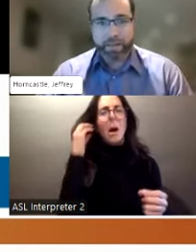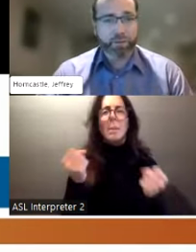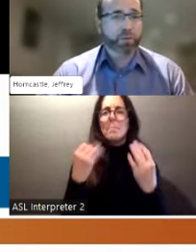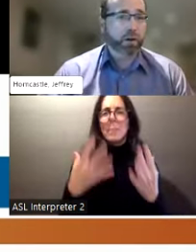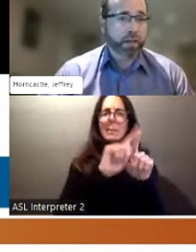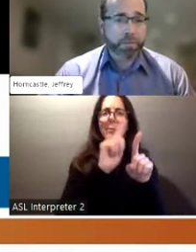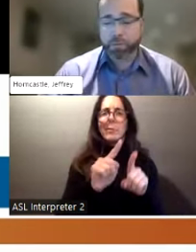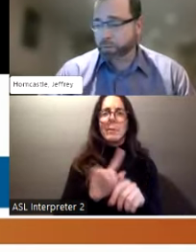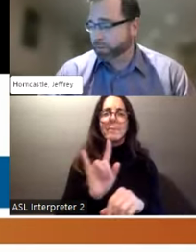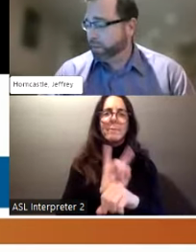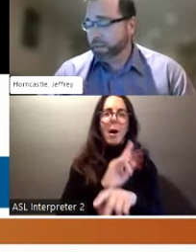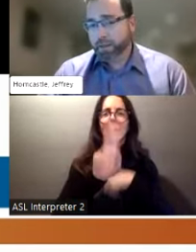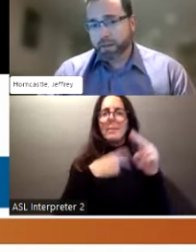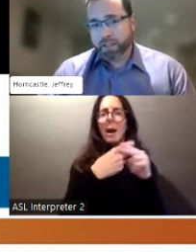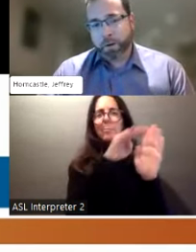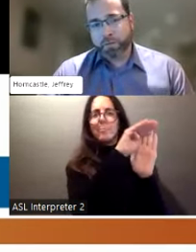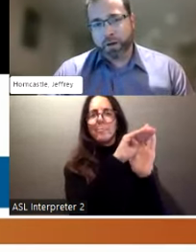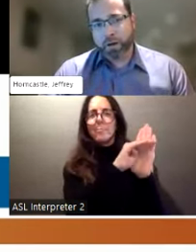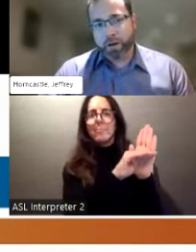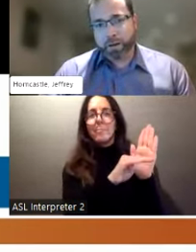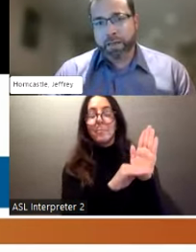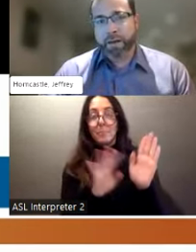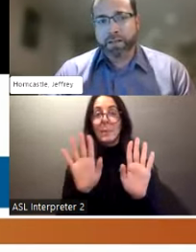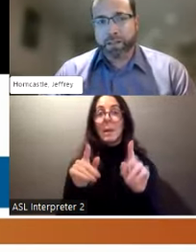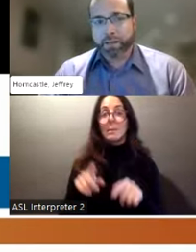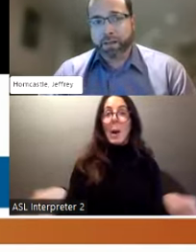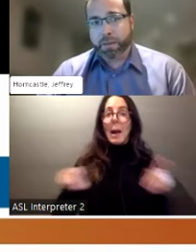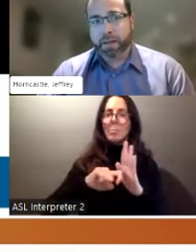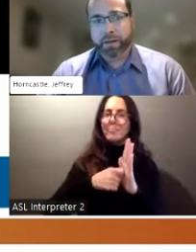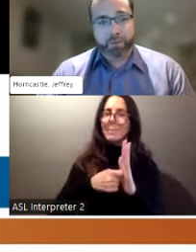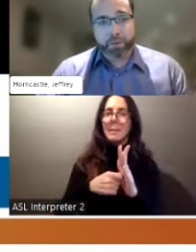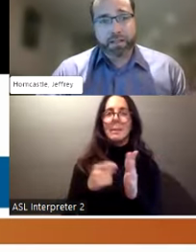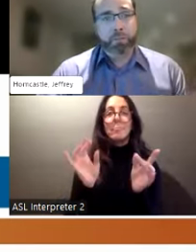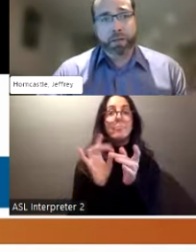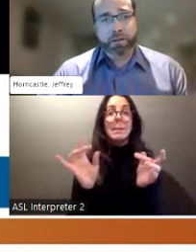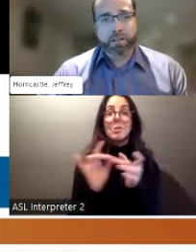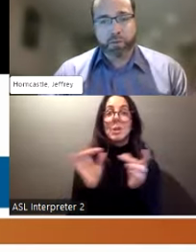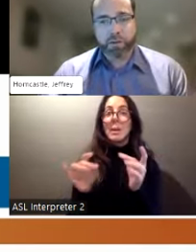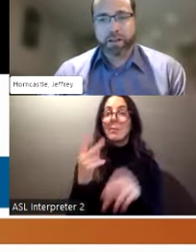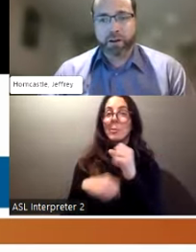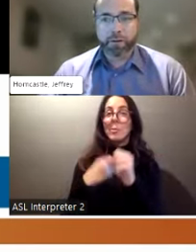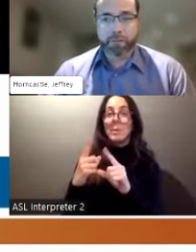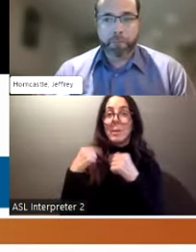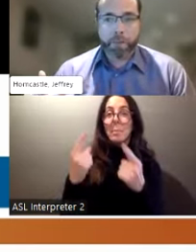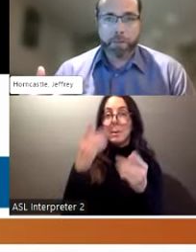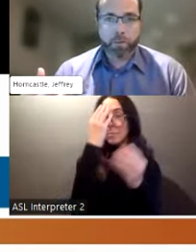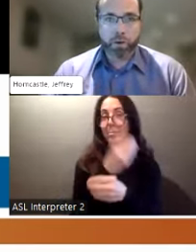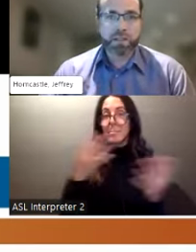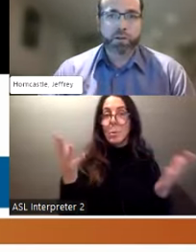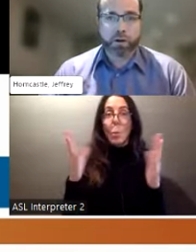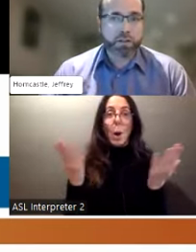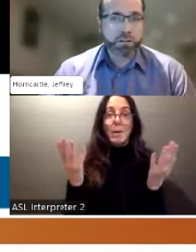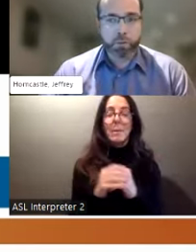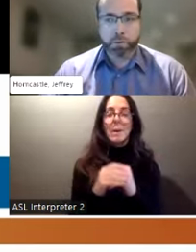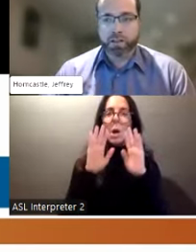30 different fraud types. So when, as part of our key messaging has been for the last couple of years, is focusing on what's